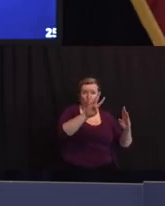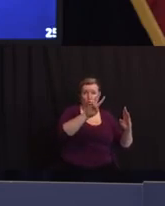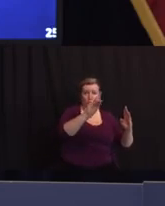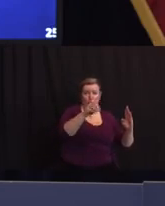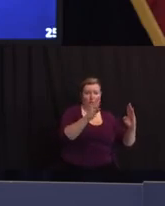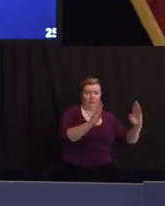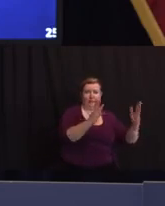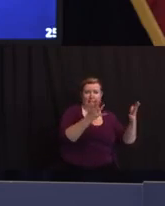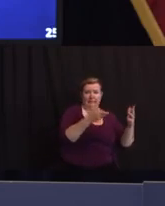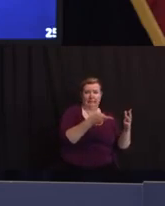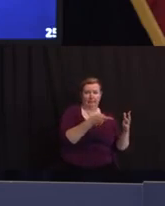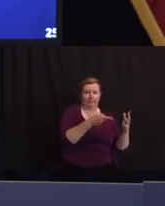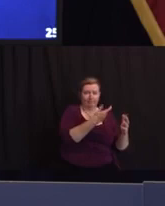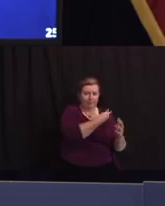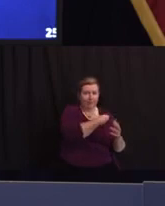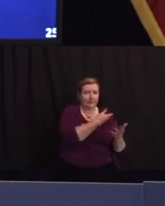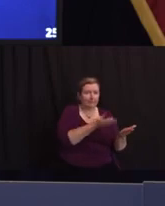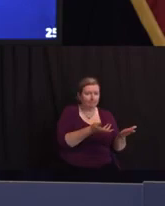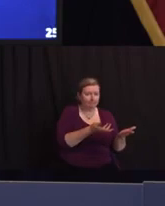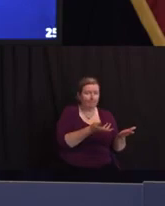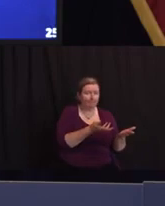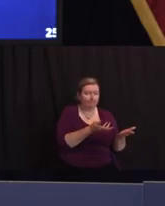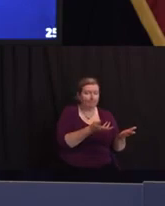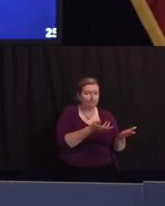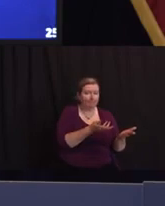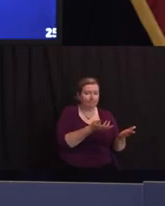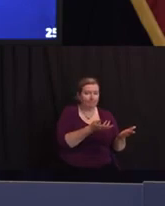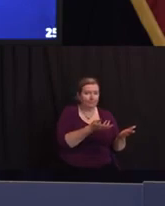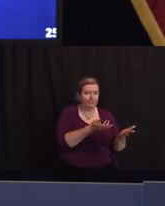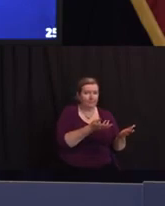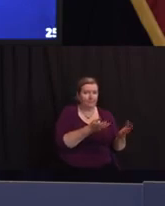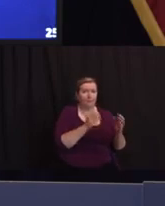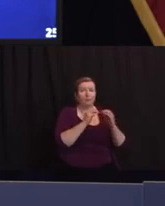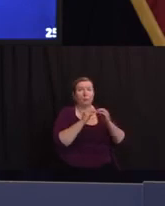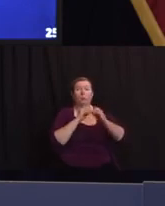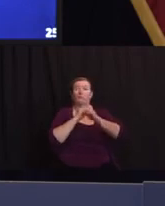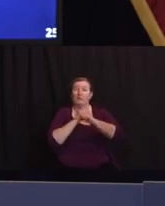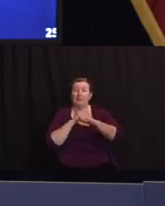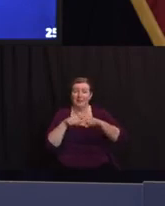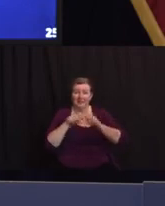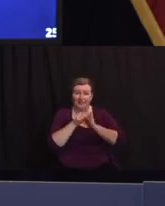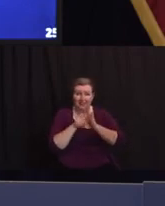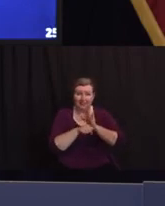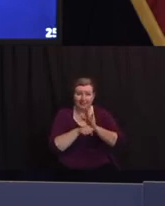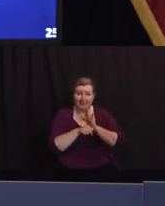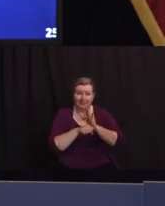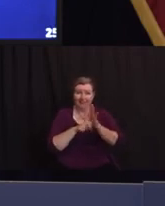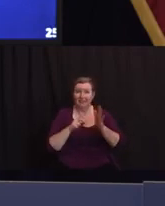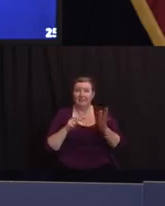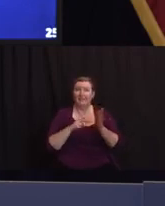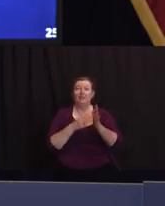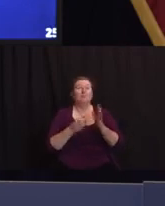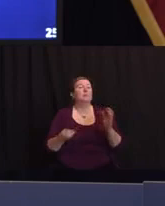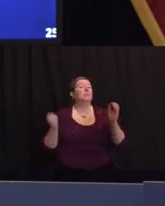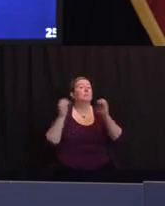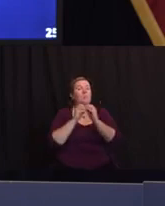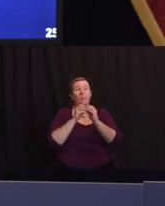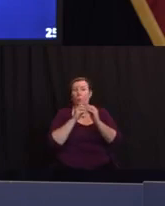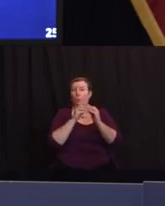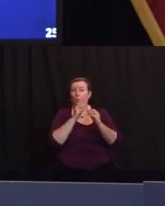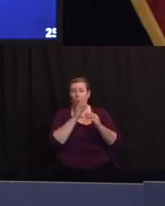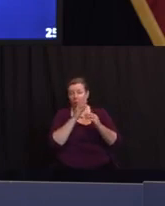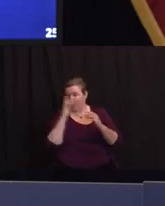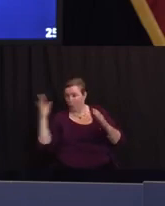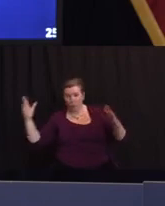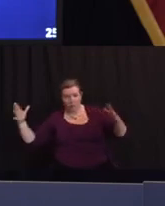of vaccine. To build greater protection for our state, we need more of those individuals and individuals in all of the